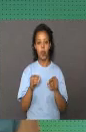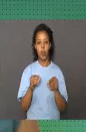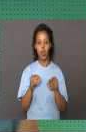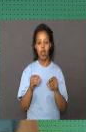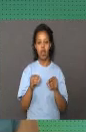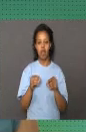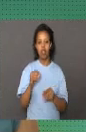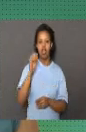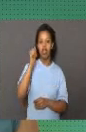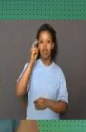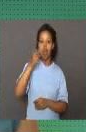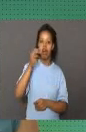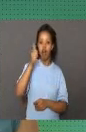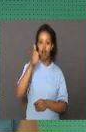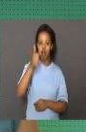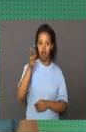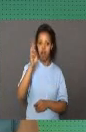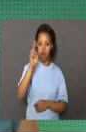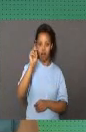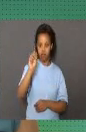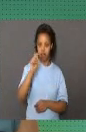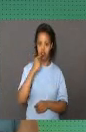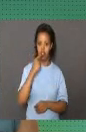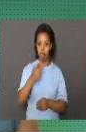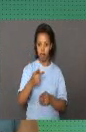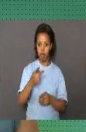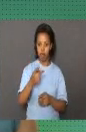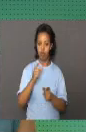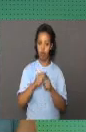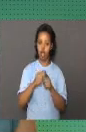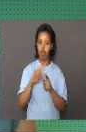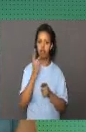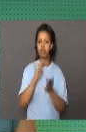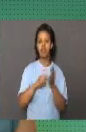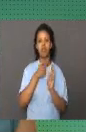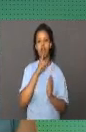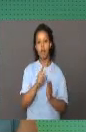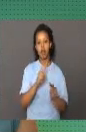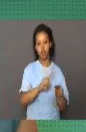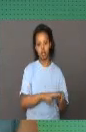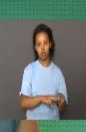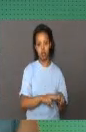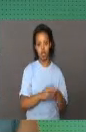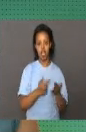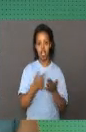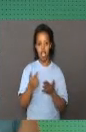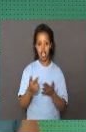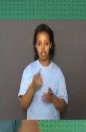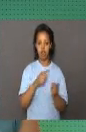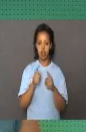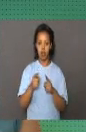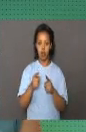acronym HAART stand for? Once you have defined HAART,